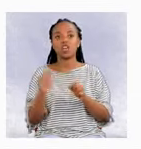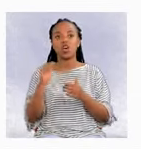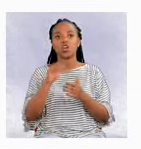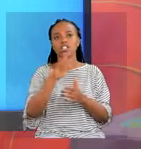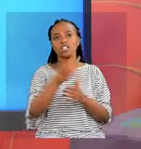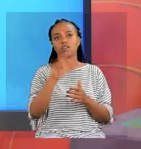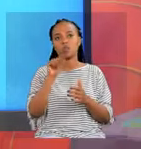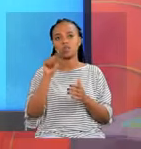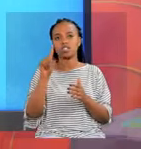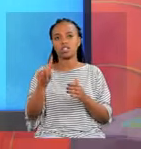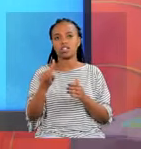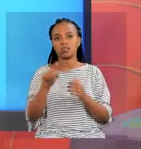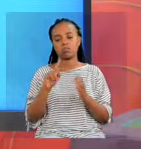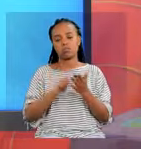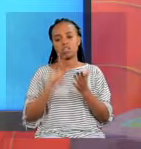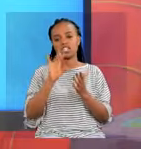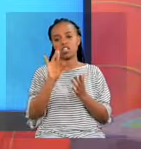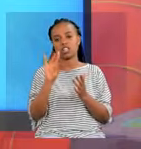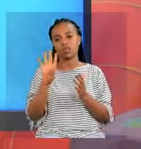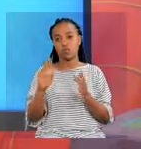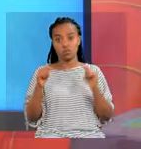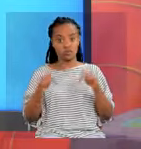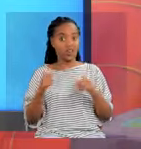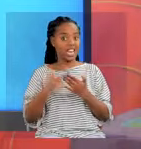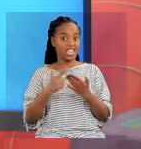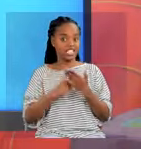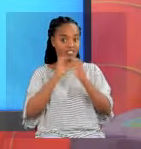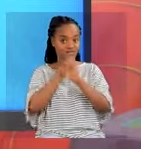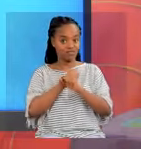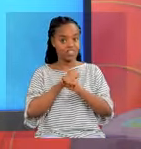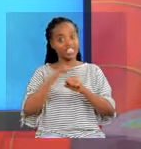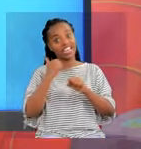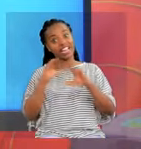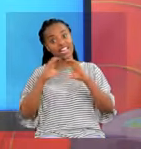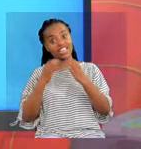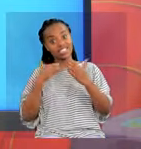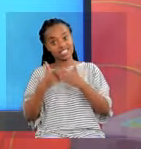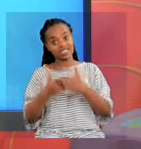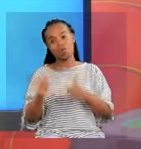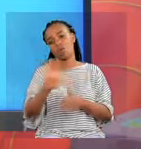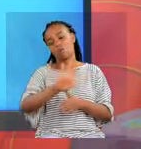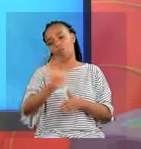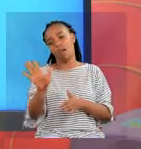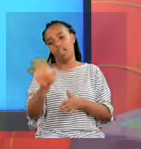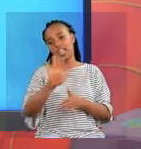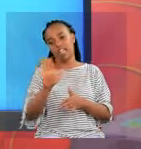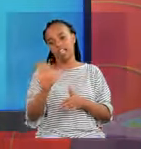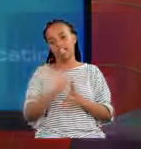84. So this is all about today's lecture. Until next lecture, goodbye.